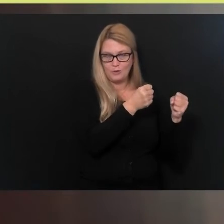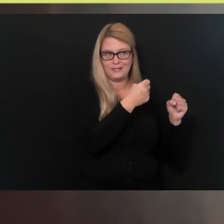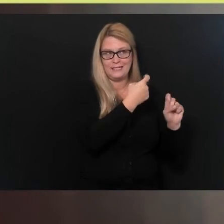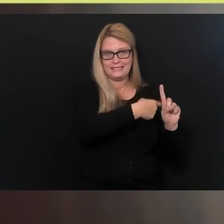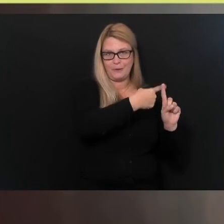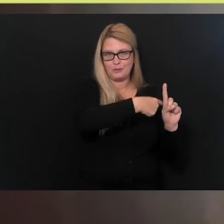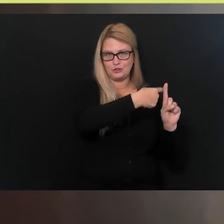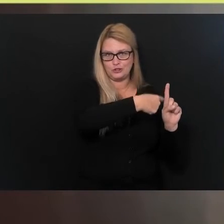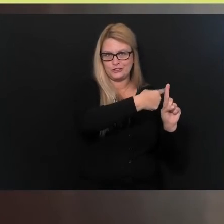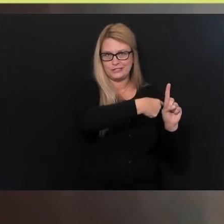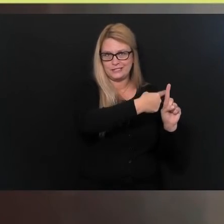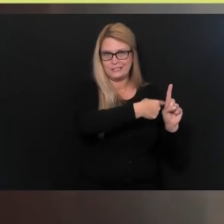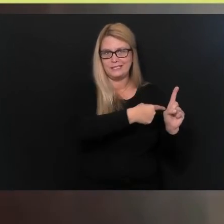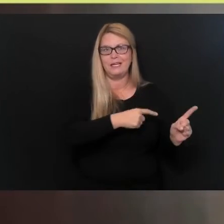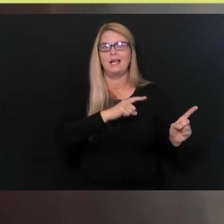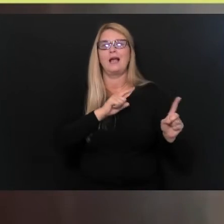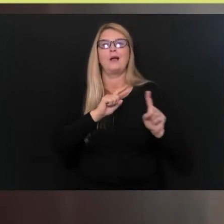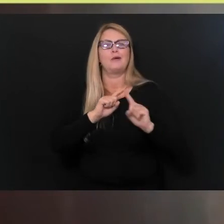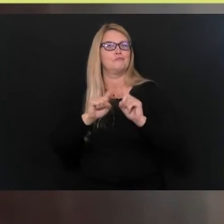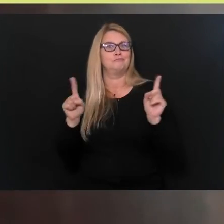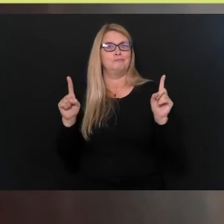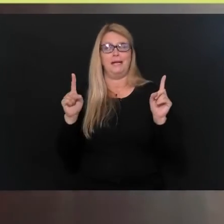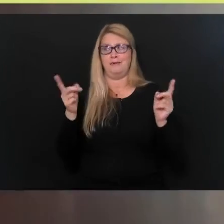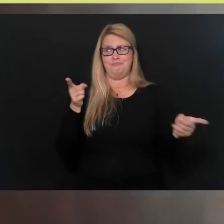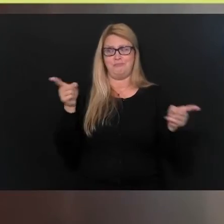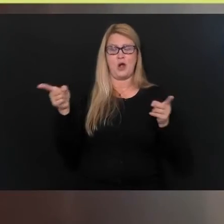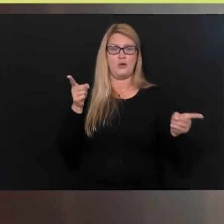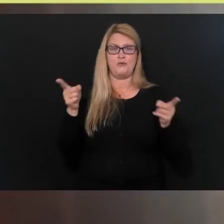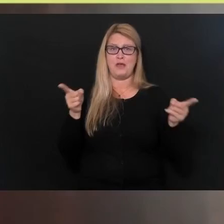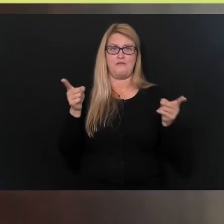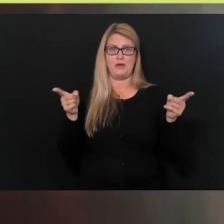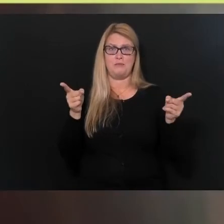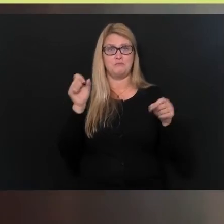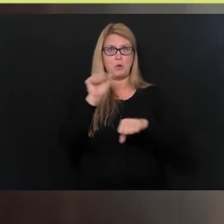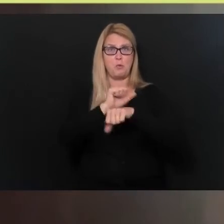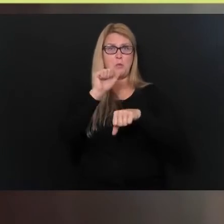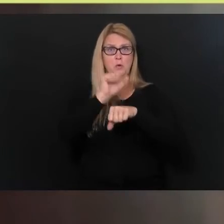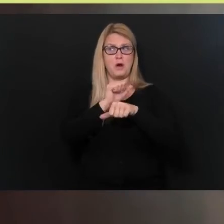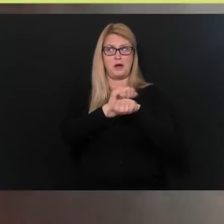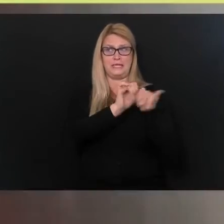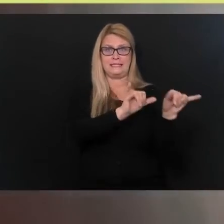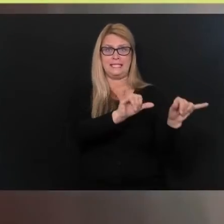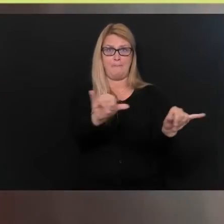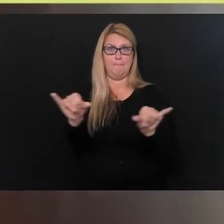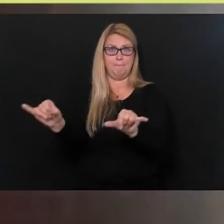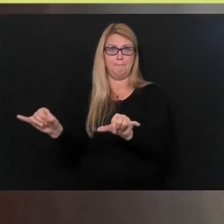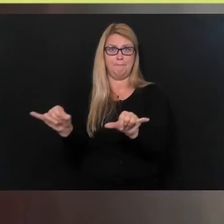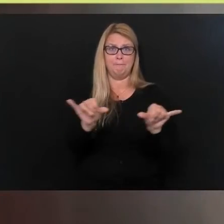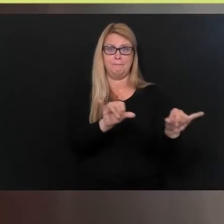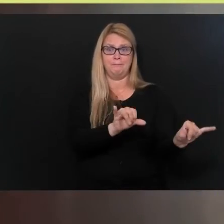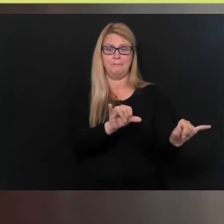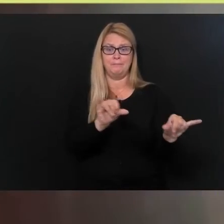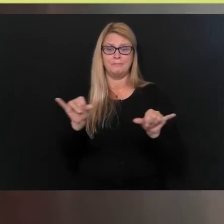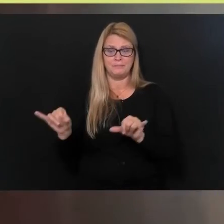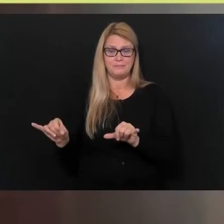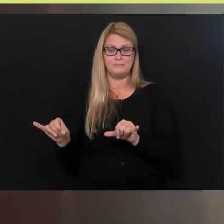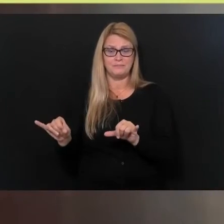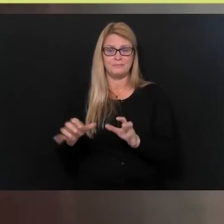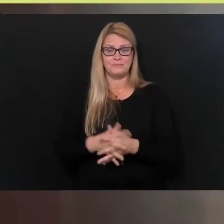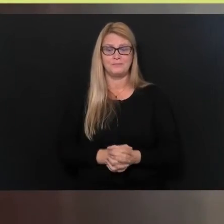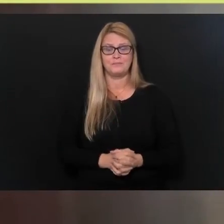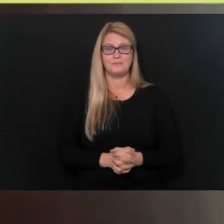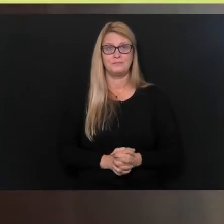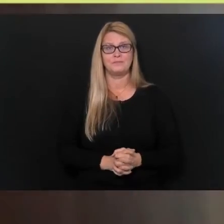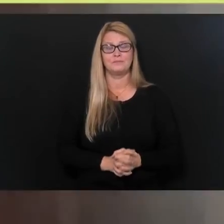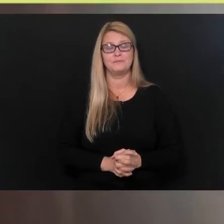ultra cold temperatures, but functionally these vaccines have been found to really give us almost identical